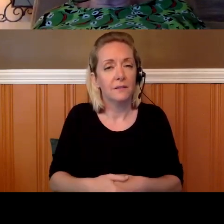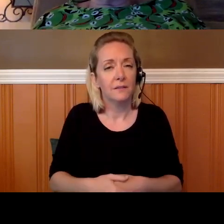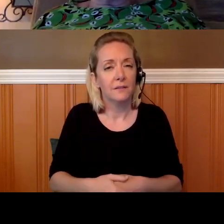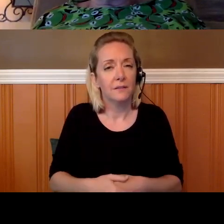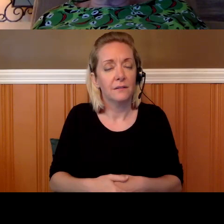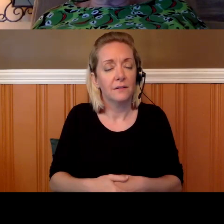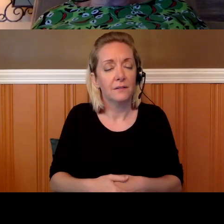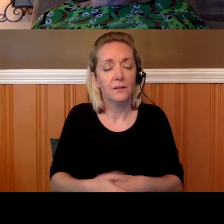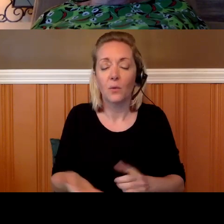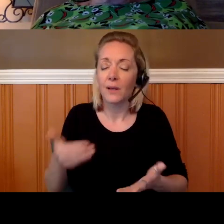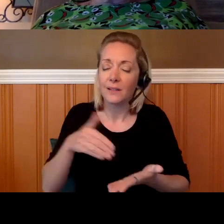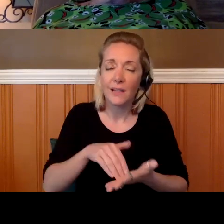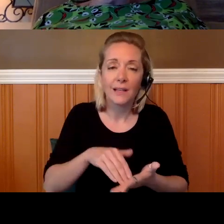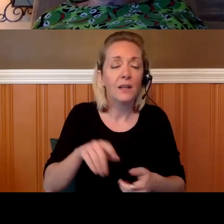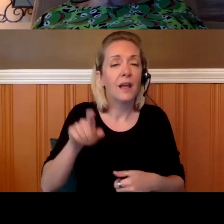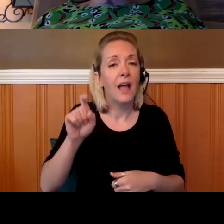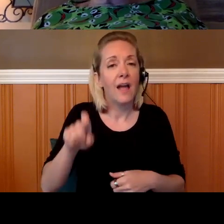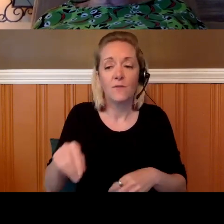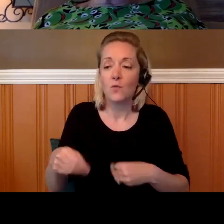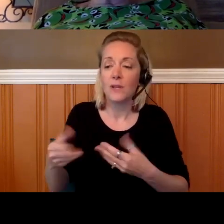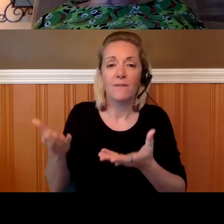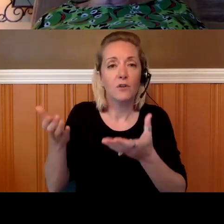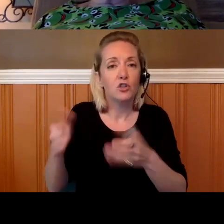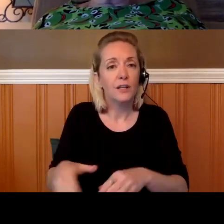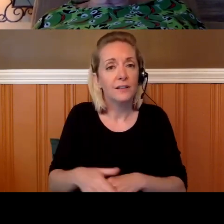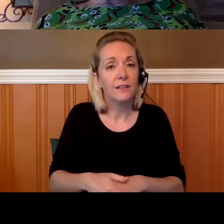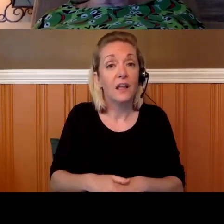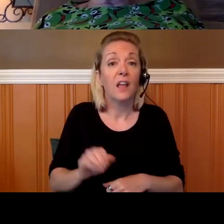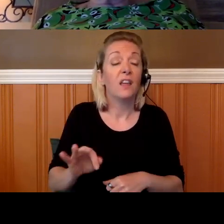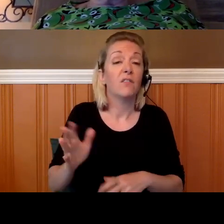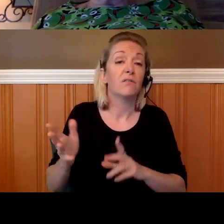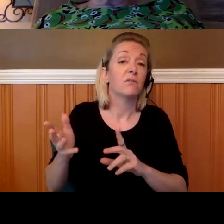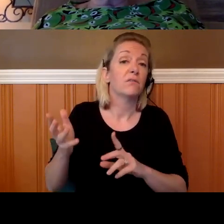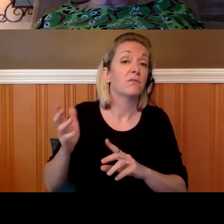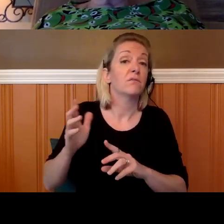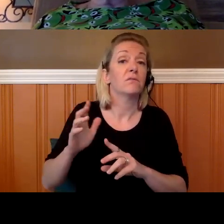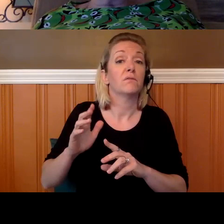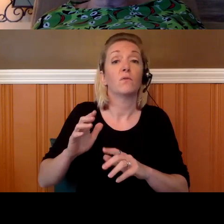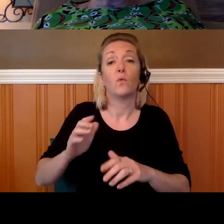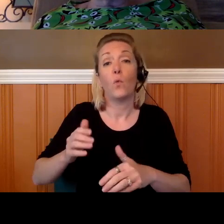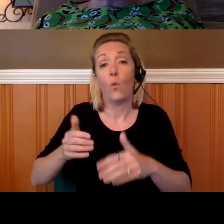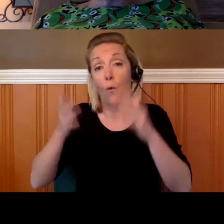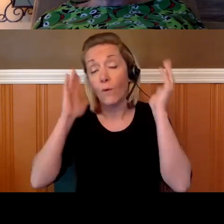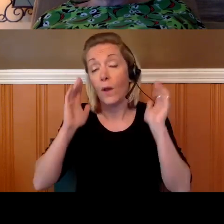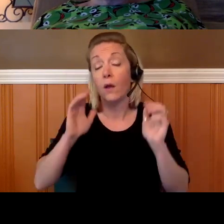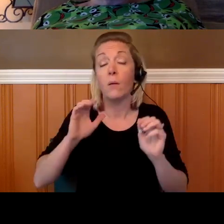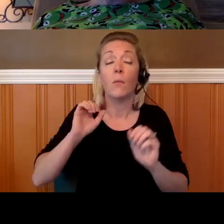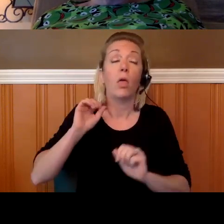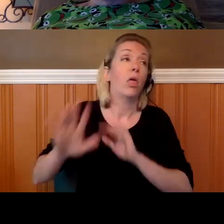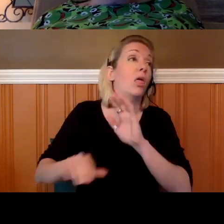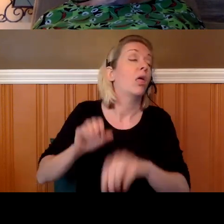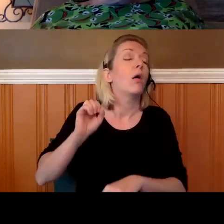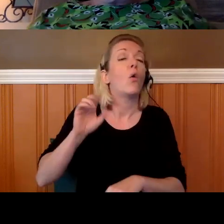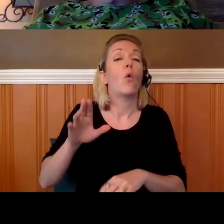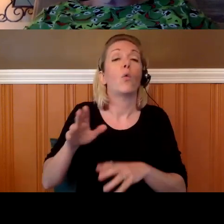have to give our kids a chance. And if we don't, and many of our kids with